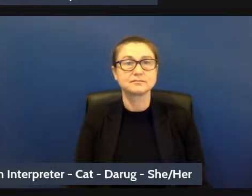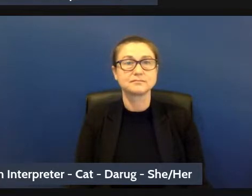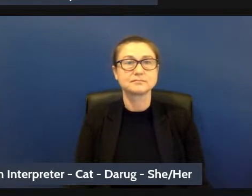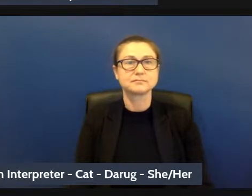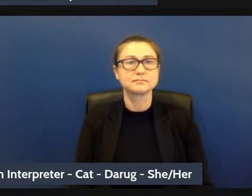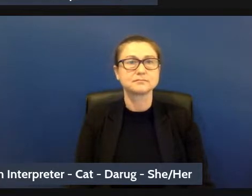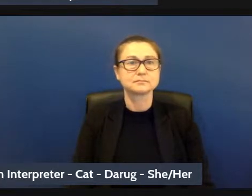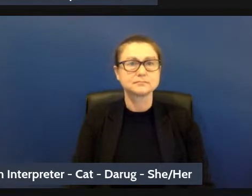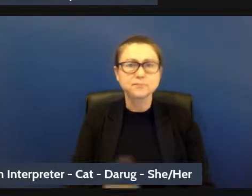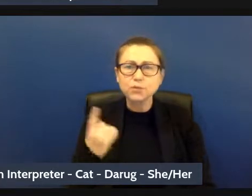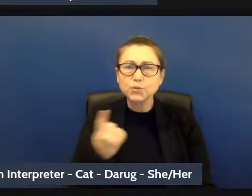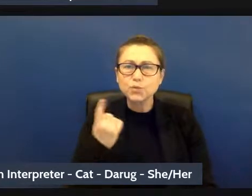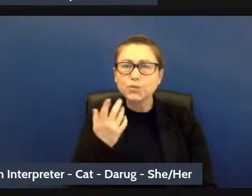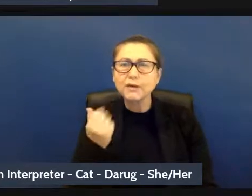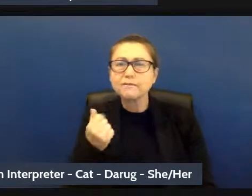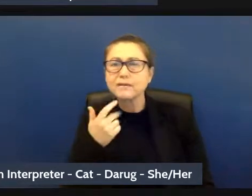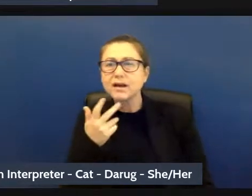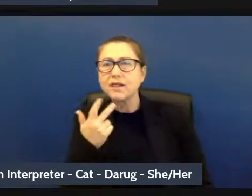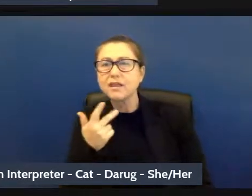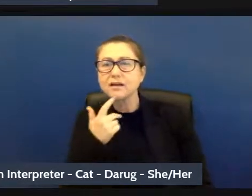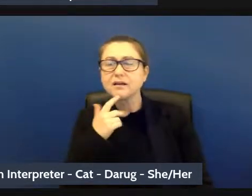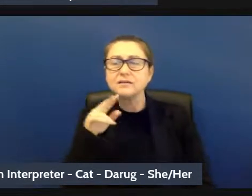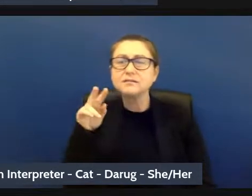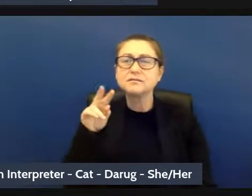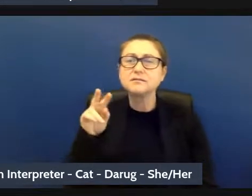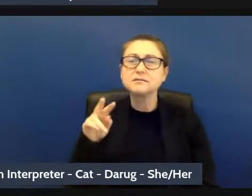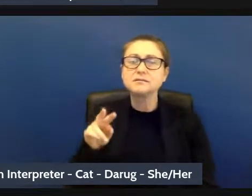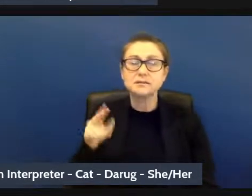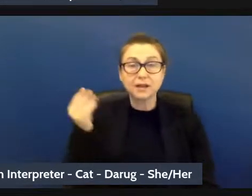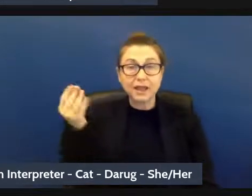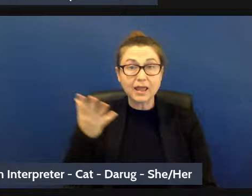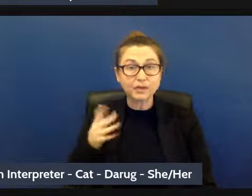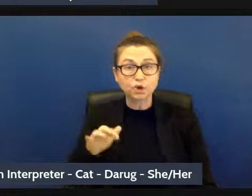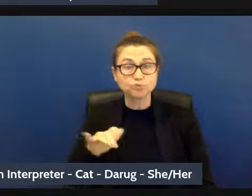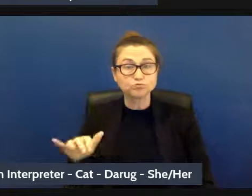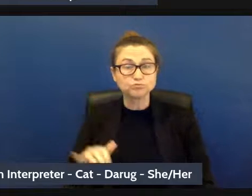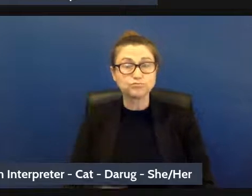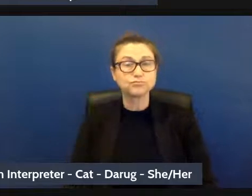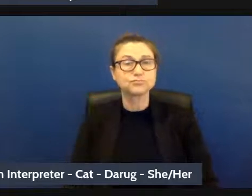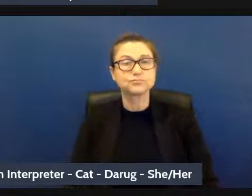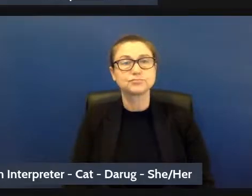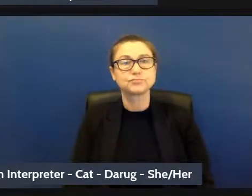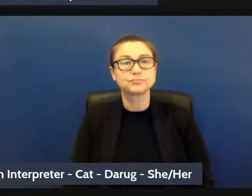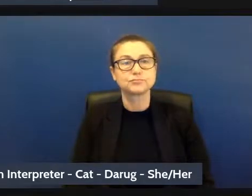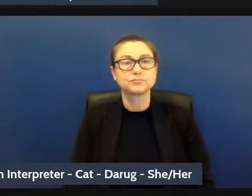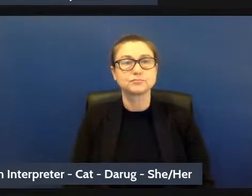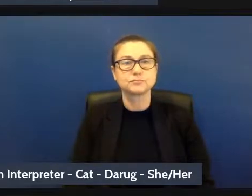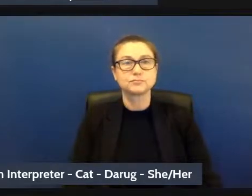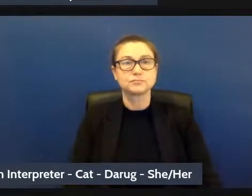And who else is there? Just let us know in the chat.